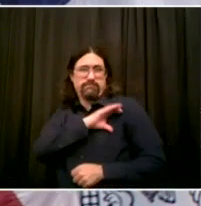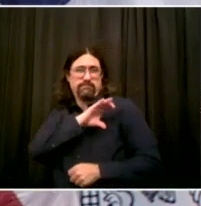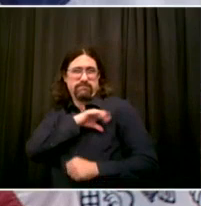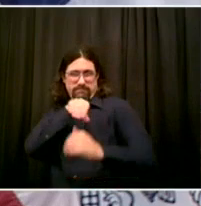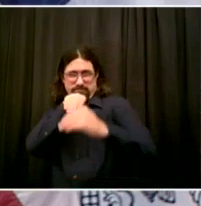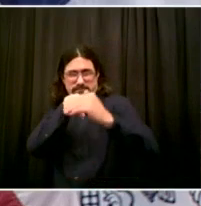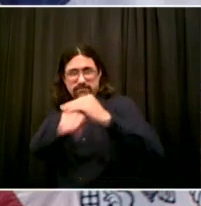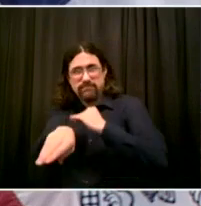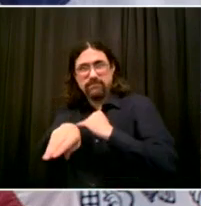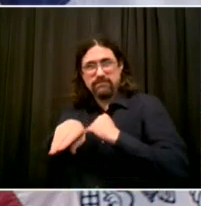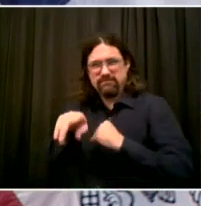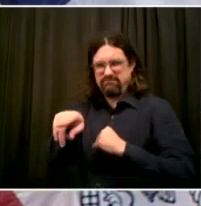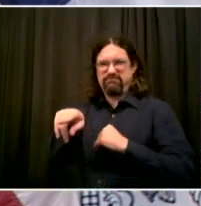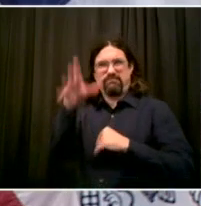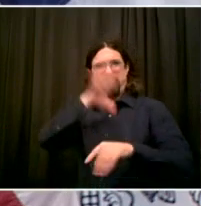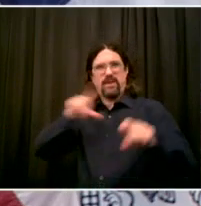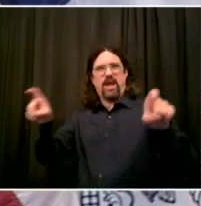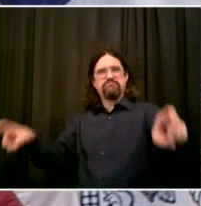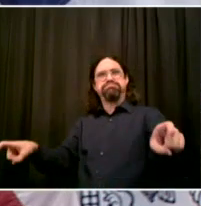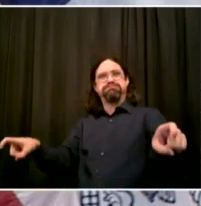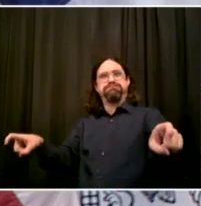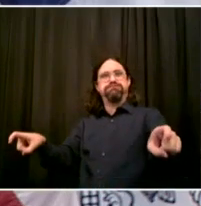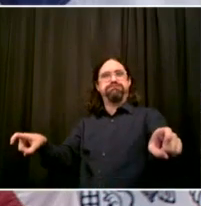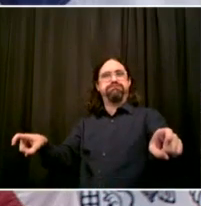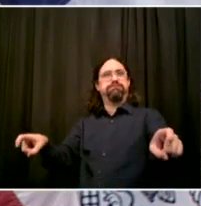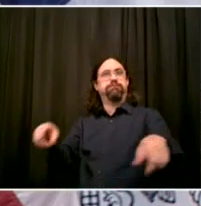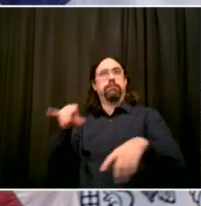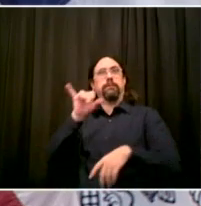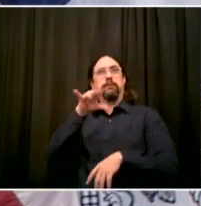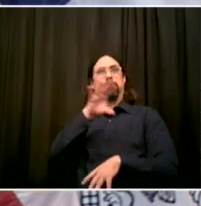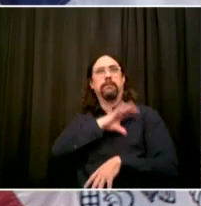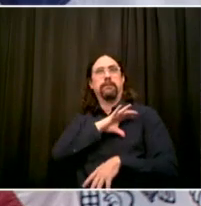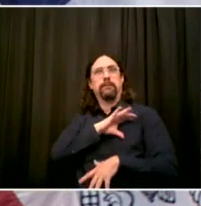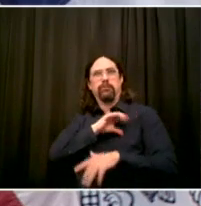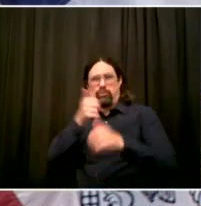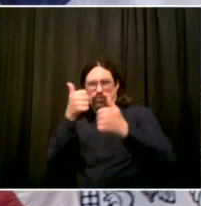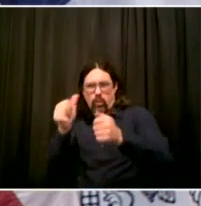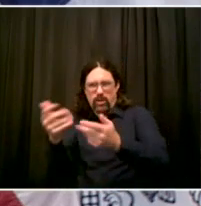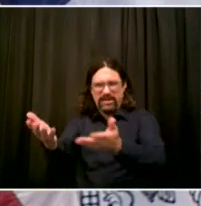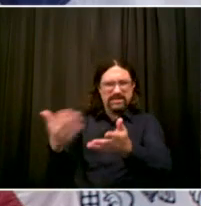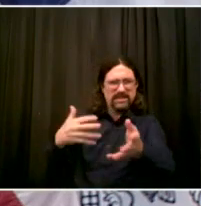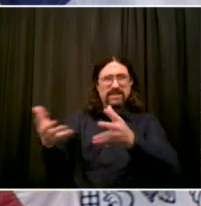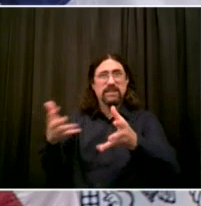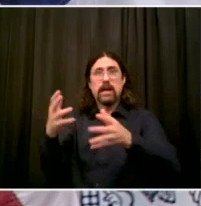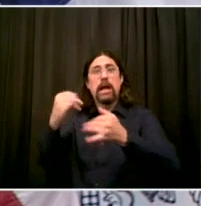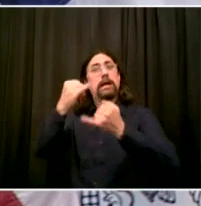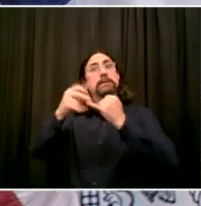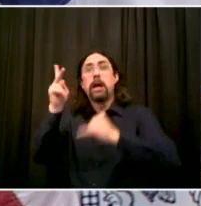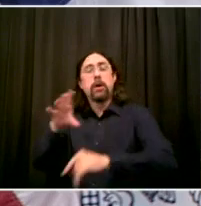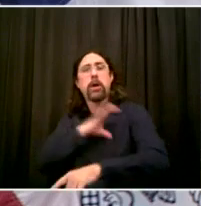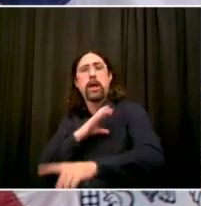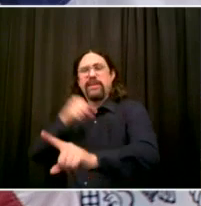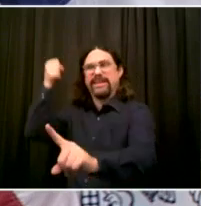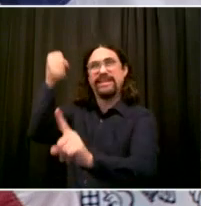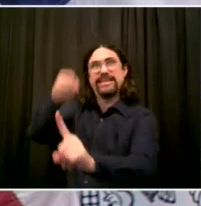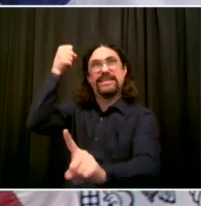sprayed and arrested. I'm wondering if you saw the video and if you could share your thoughts on it. I'm also